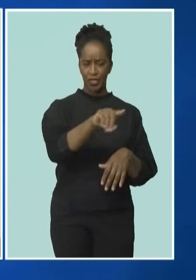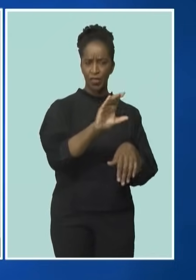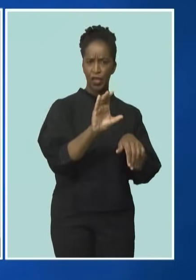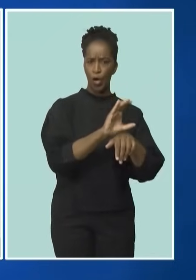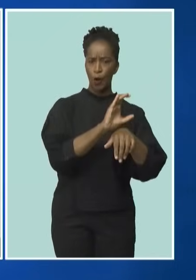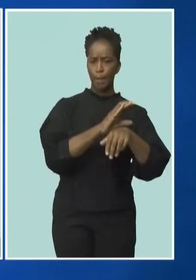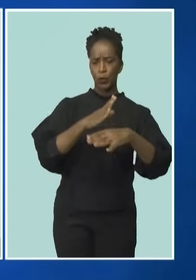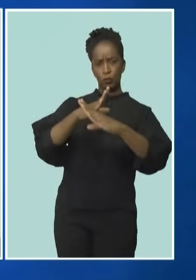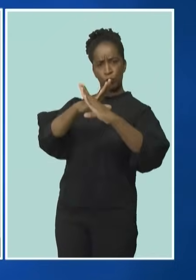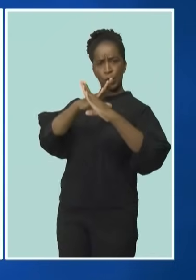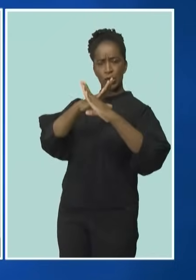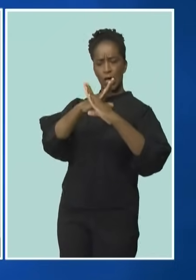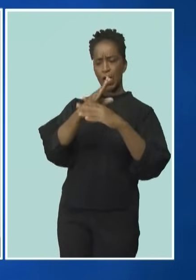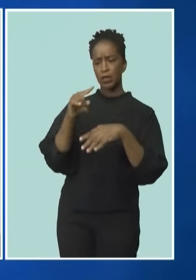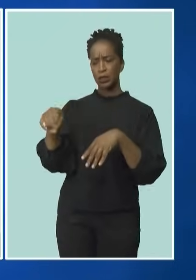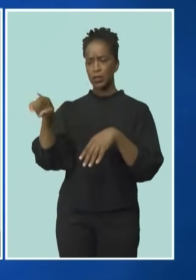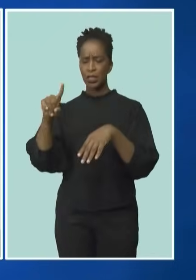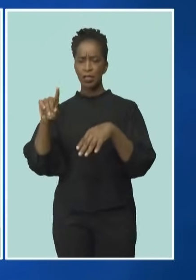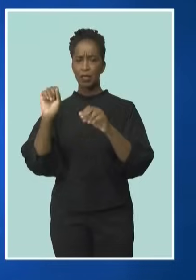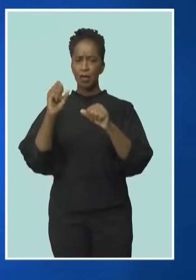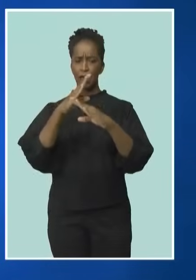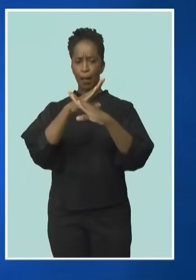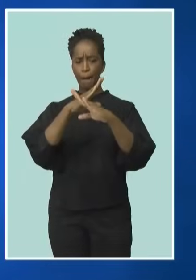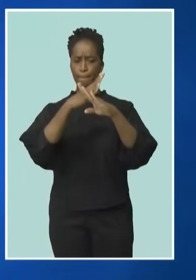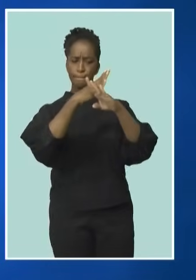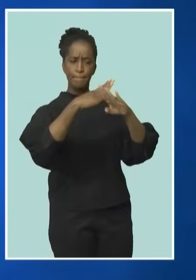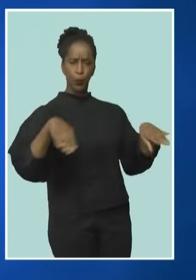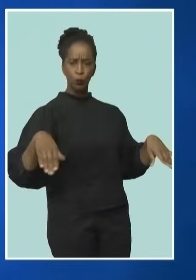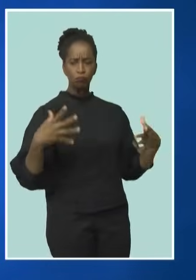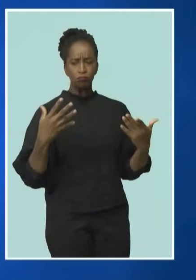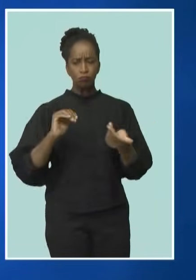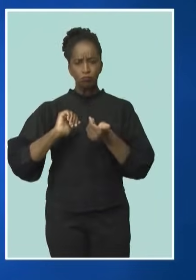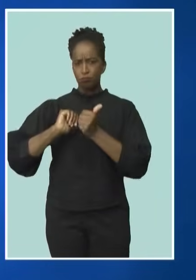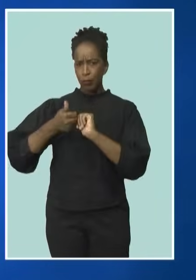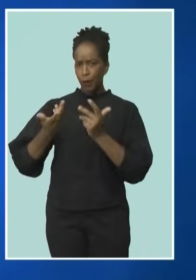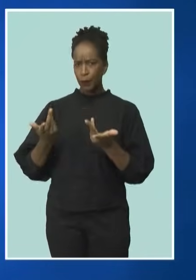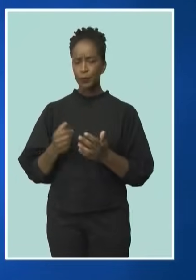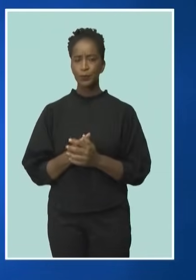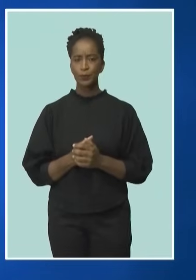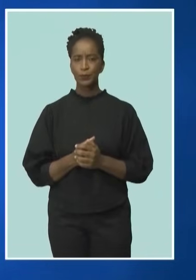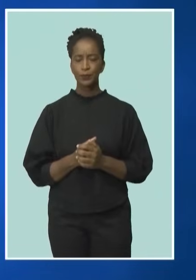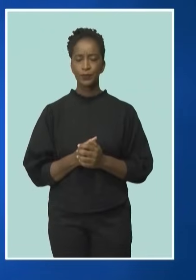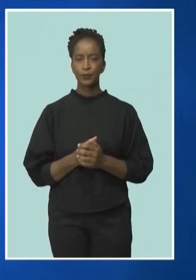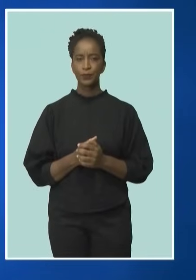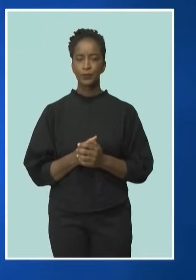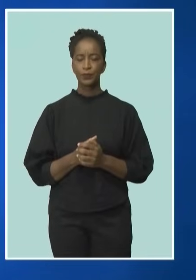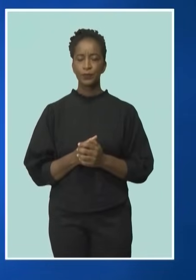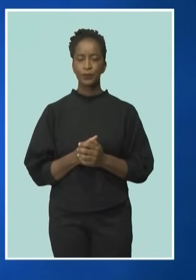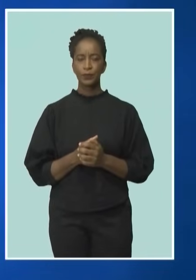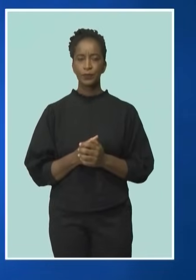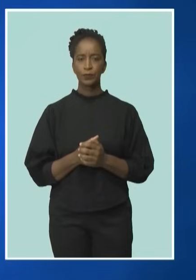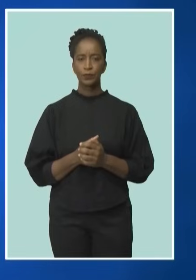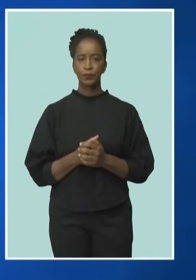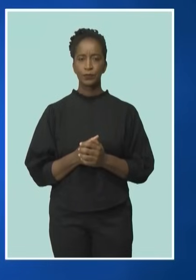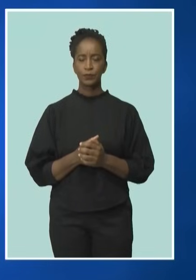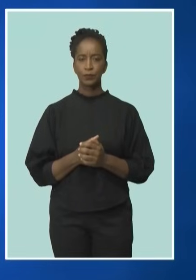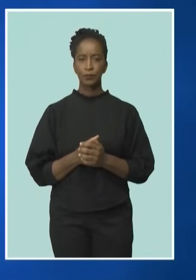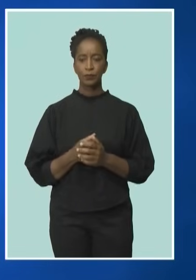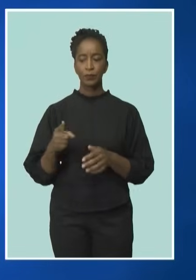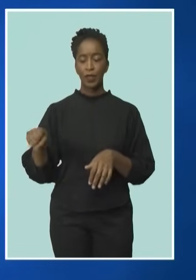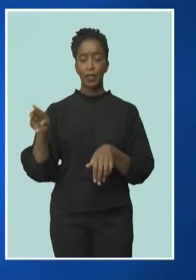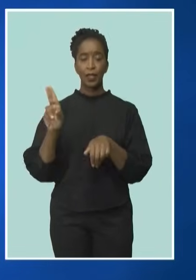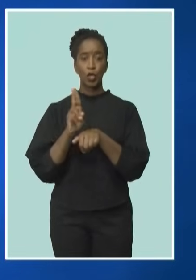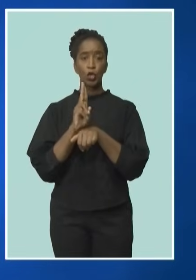put in place? Well, majority of these types of attacks, especially when it comes to breaches from ransomware,